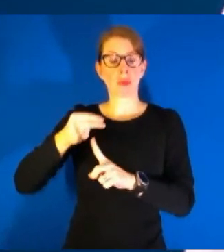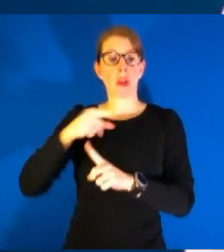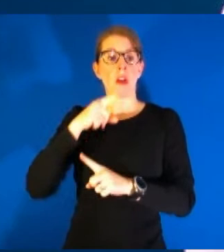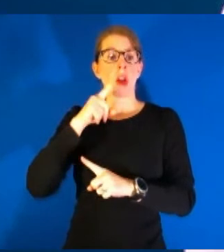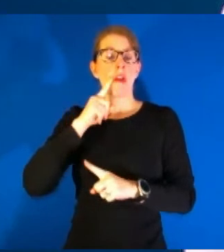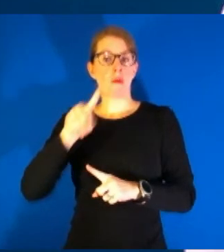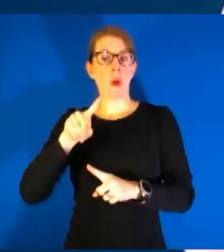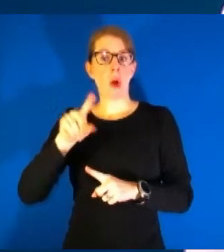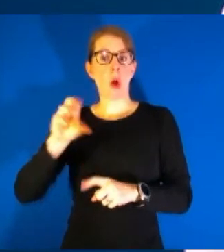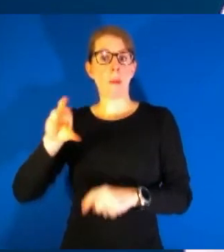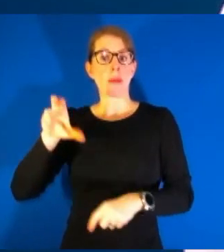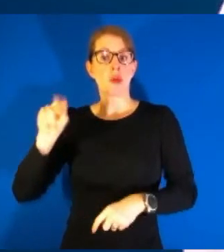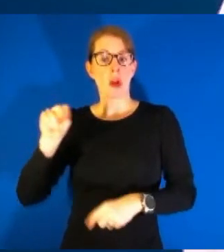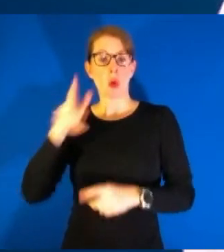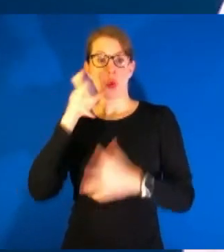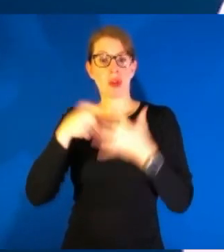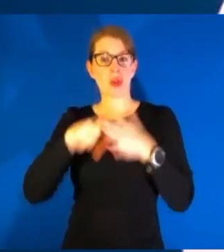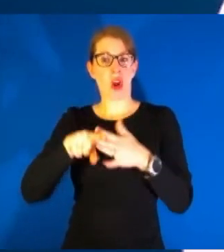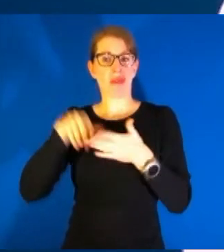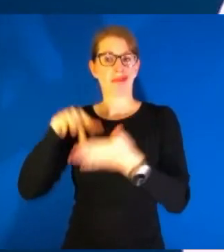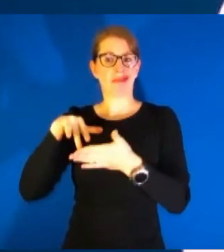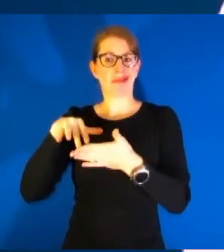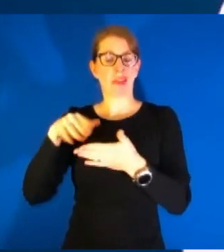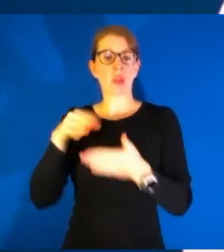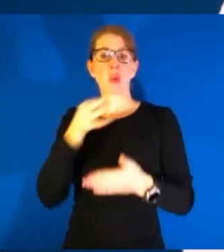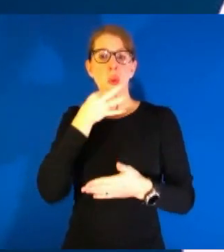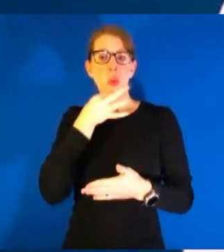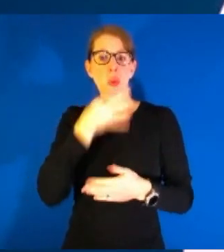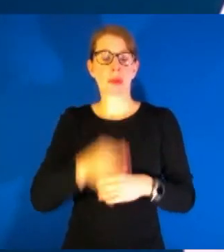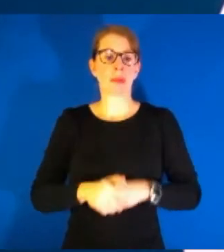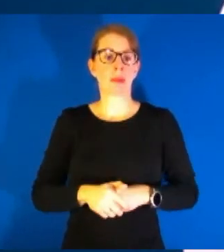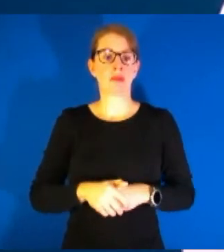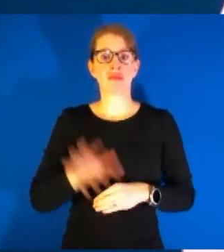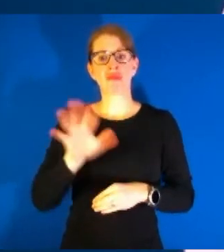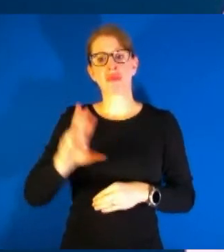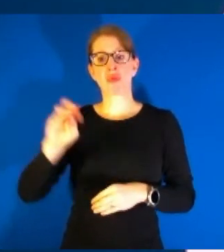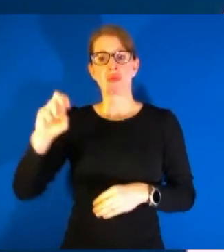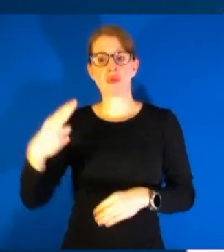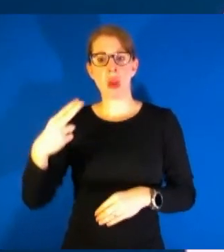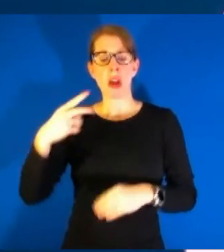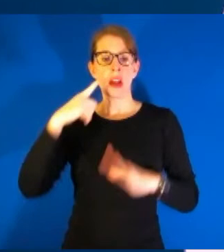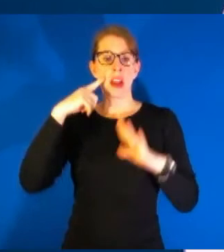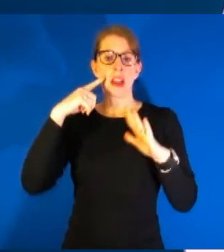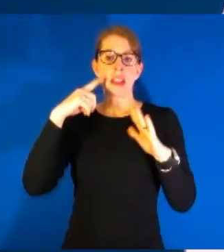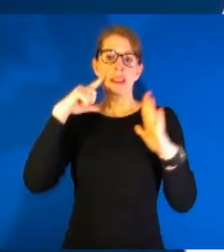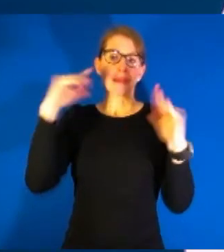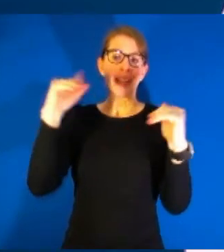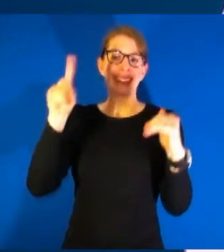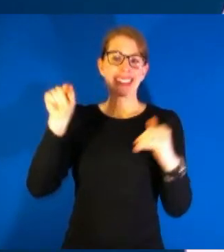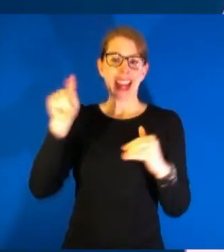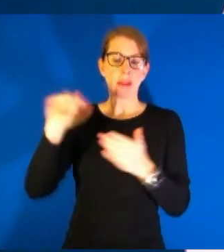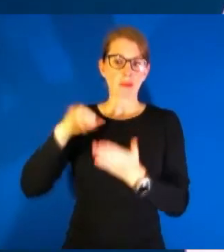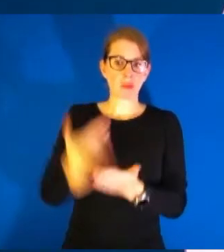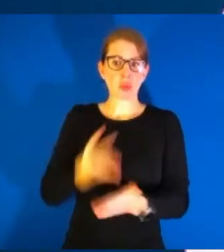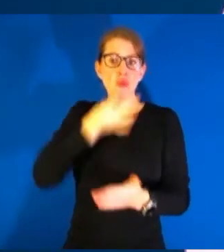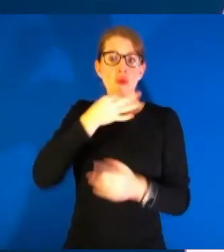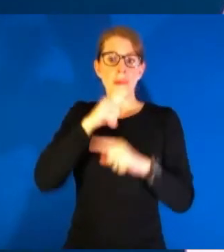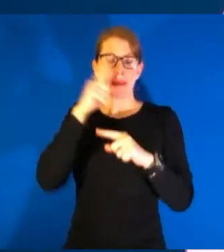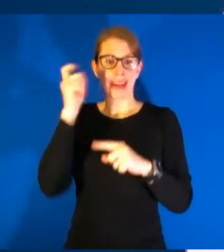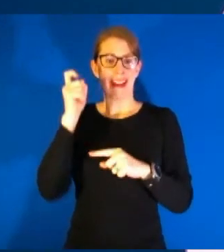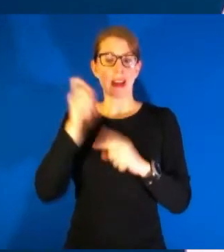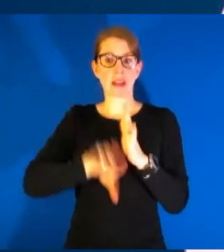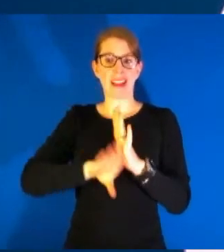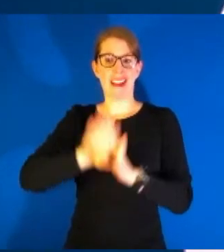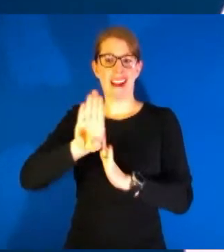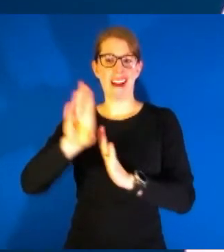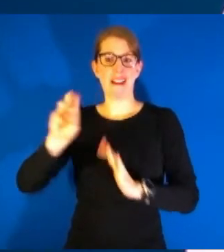going to launch those trials soon, likely in March. Then they expect the data to come back relatively soon because of the rapid rise in